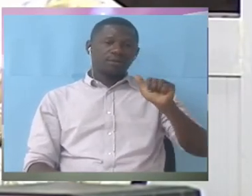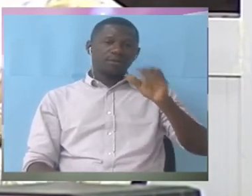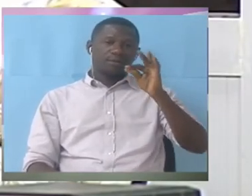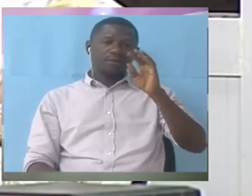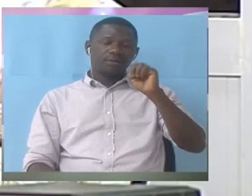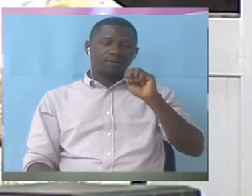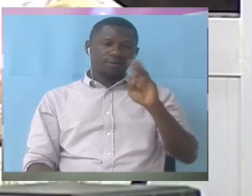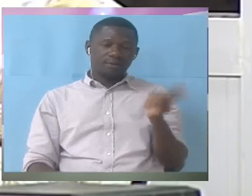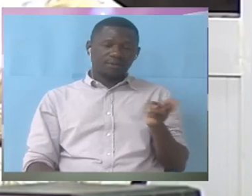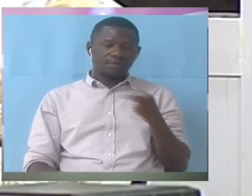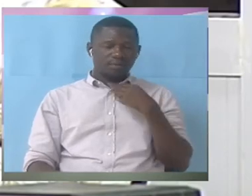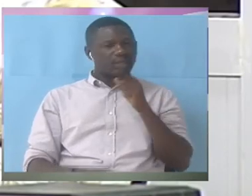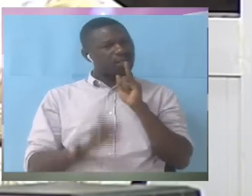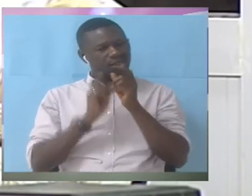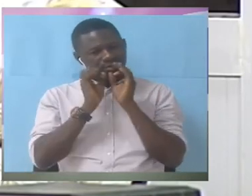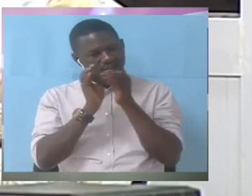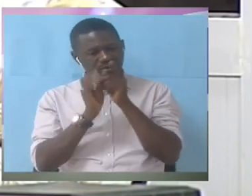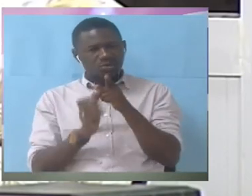not correct.